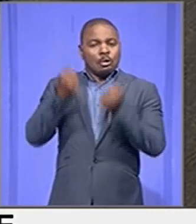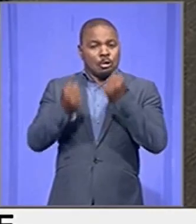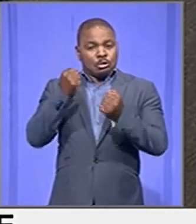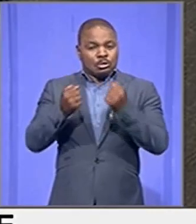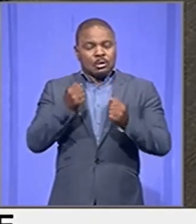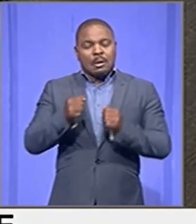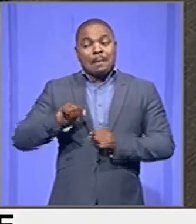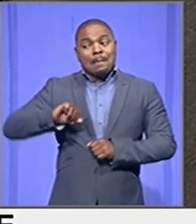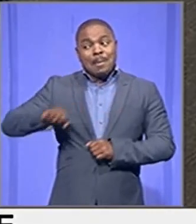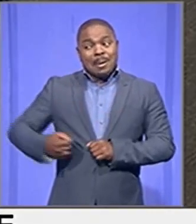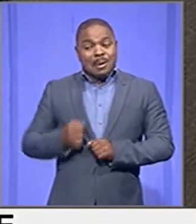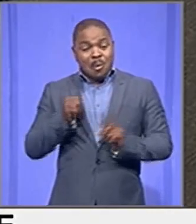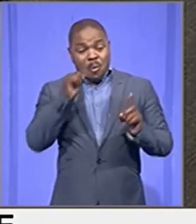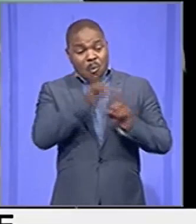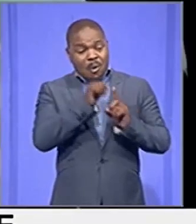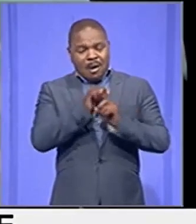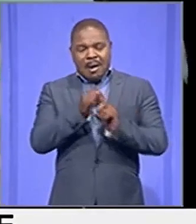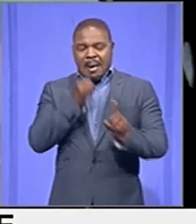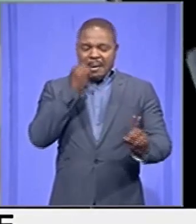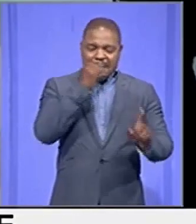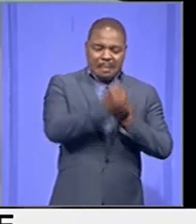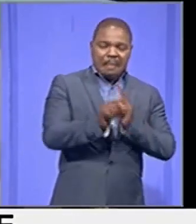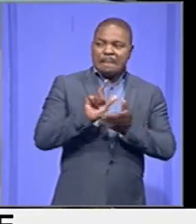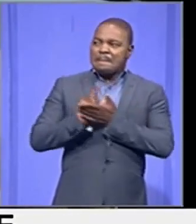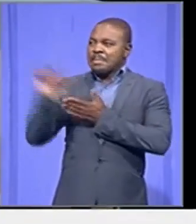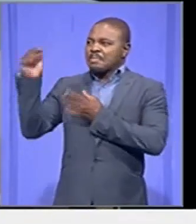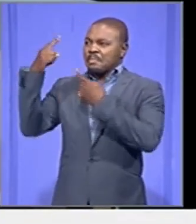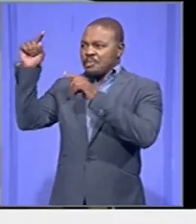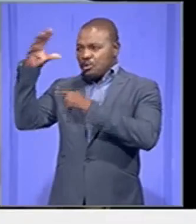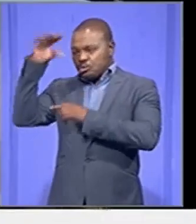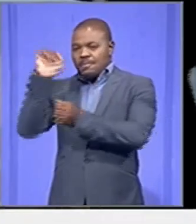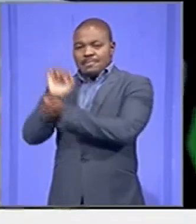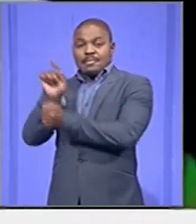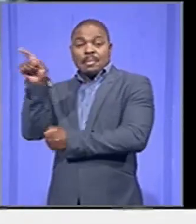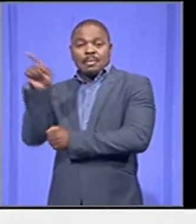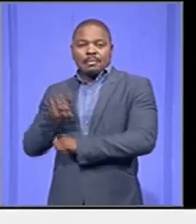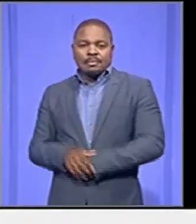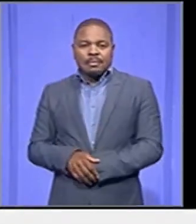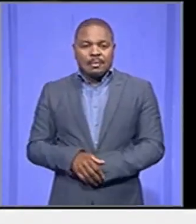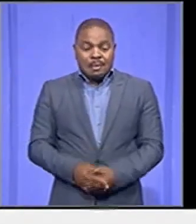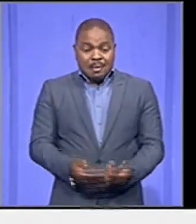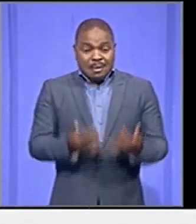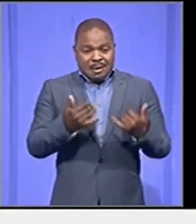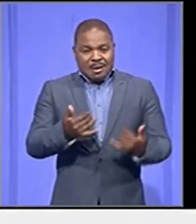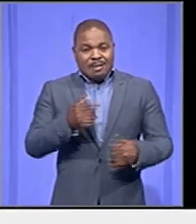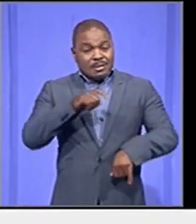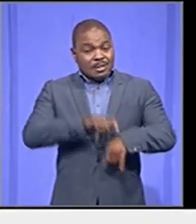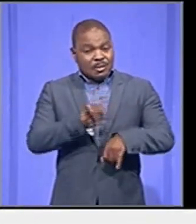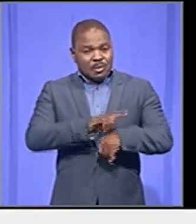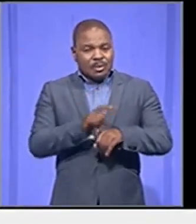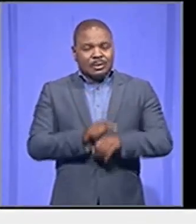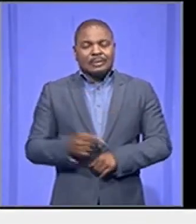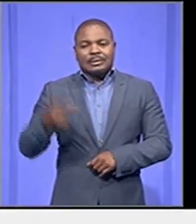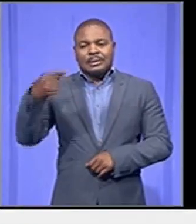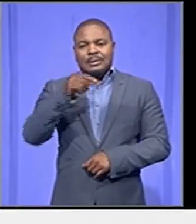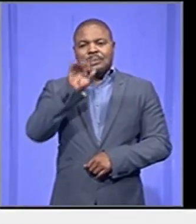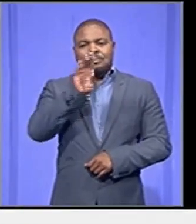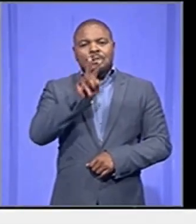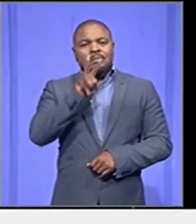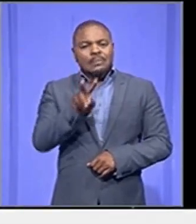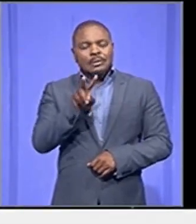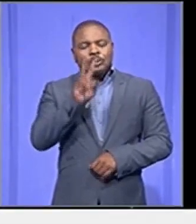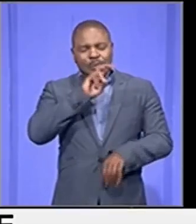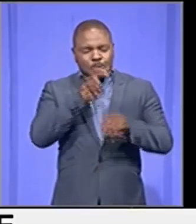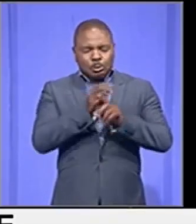wa gagwe yo o tshwereng kwa Lesotho. Ke nako hona jwale ya hore re emeng ka maoto kgahlano le gender based violence